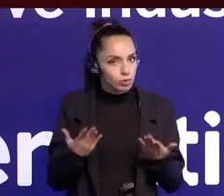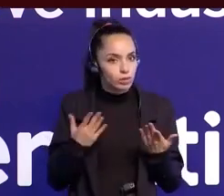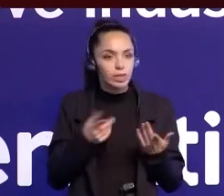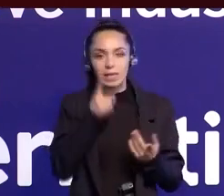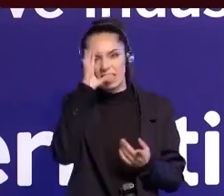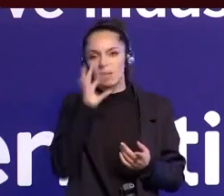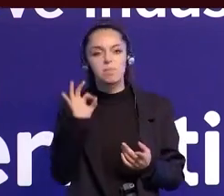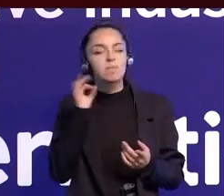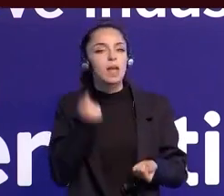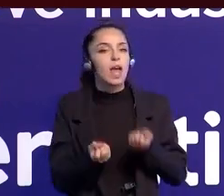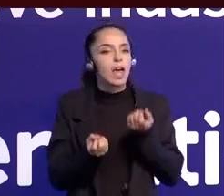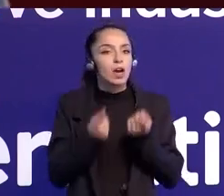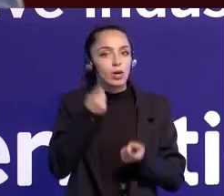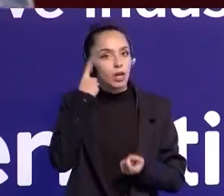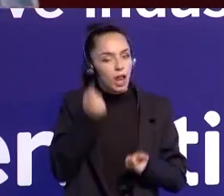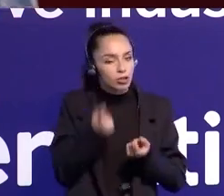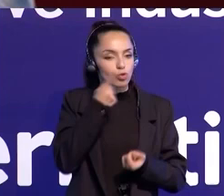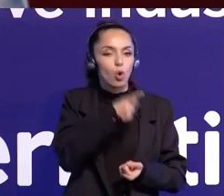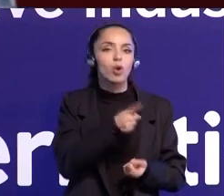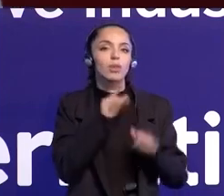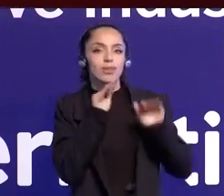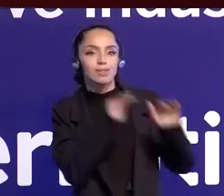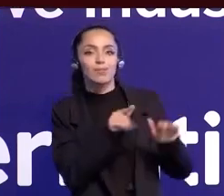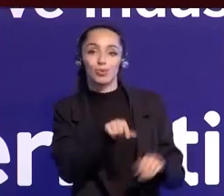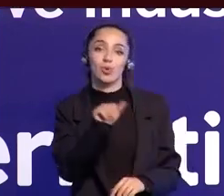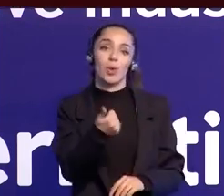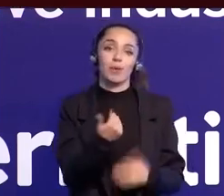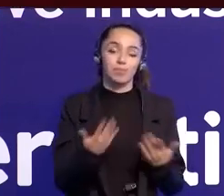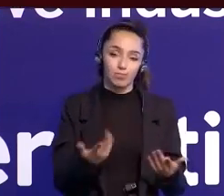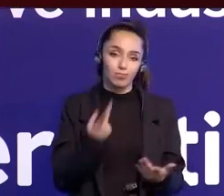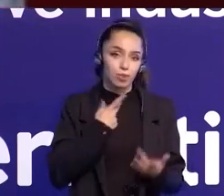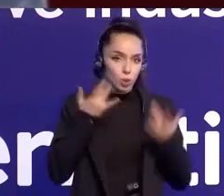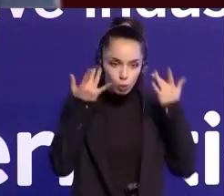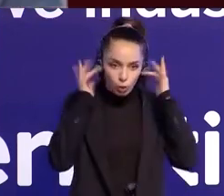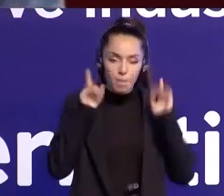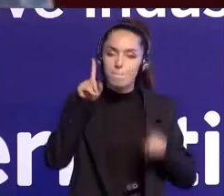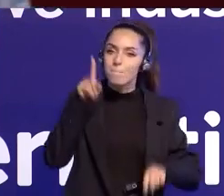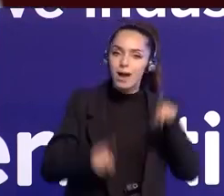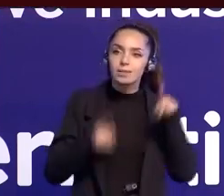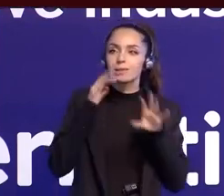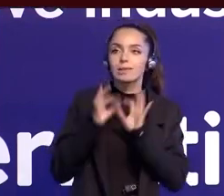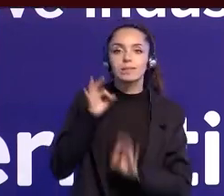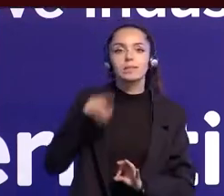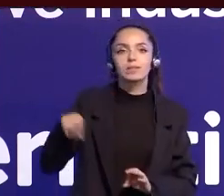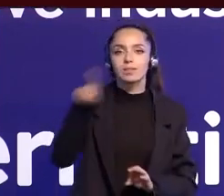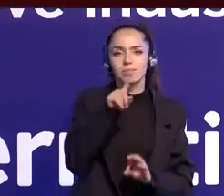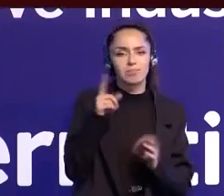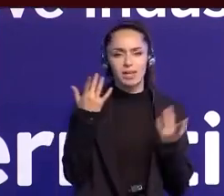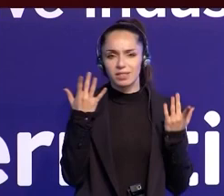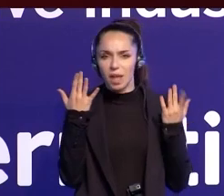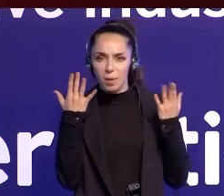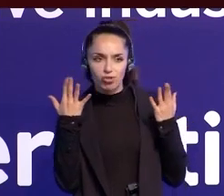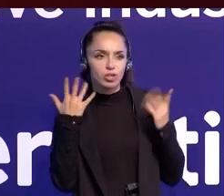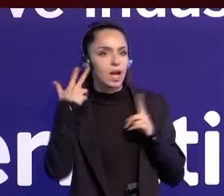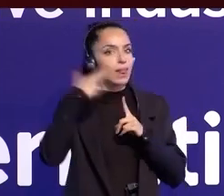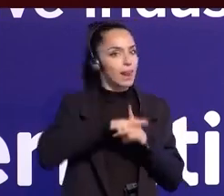our culture available to foreign audiences. So I think that